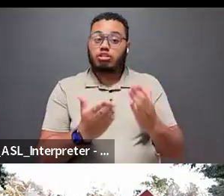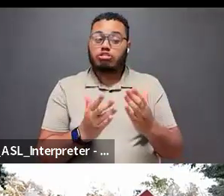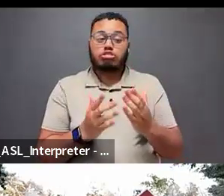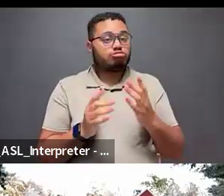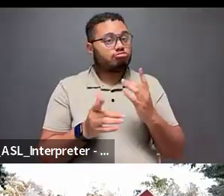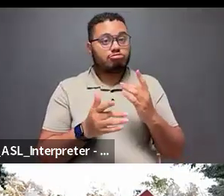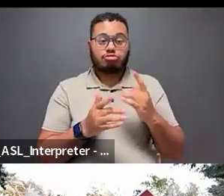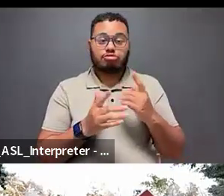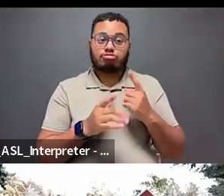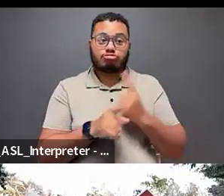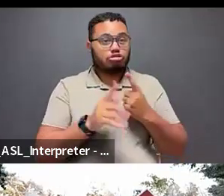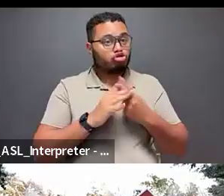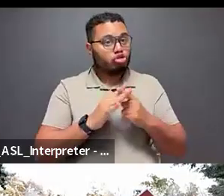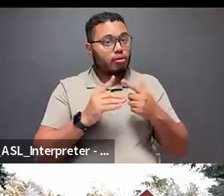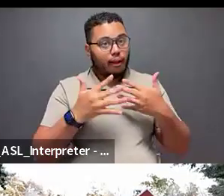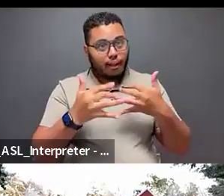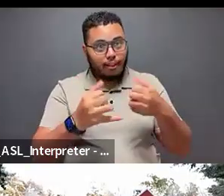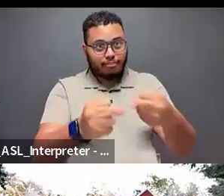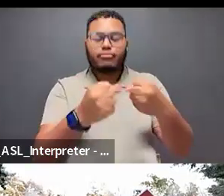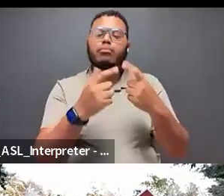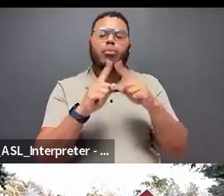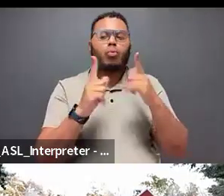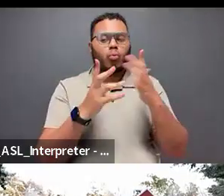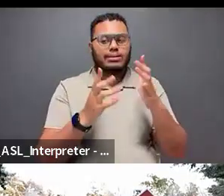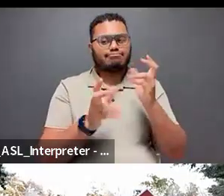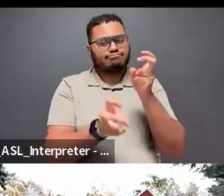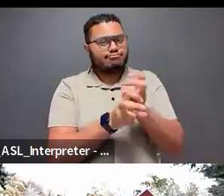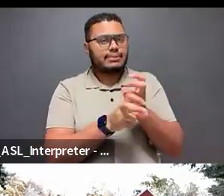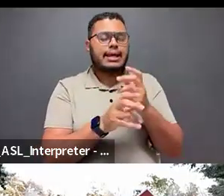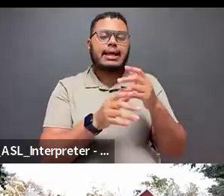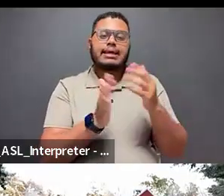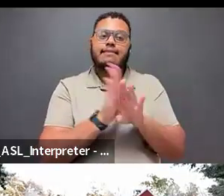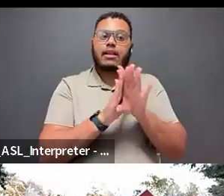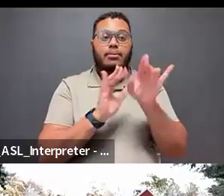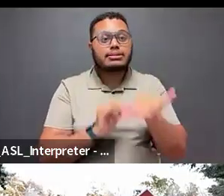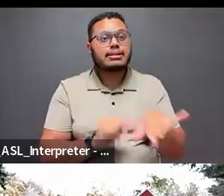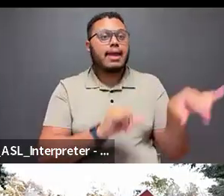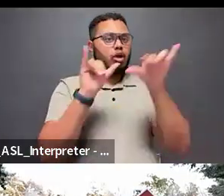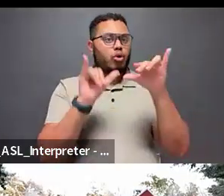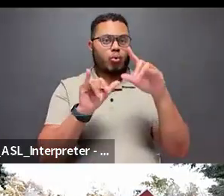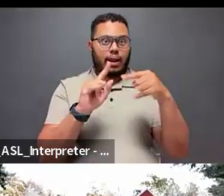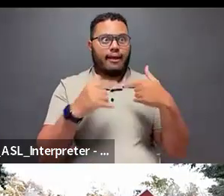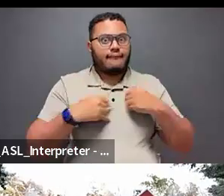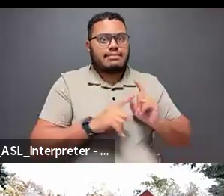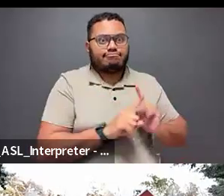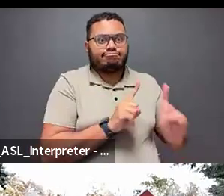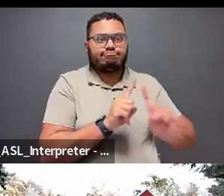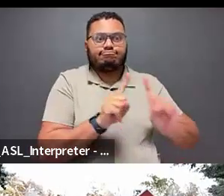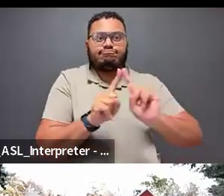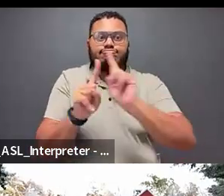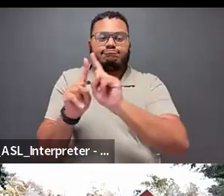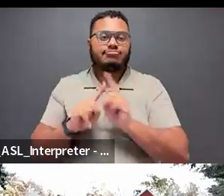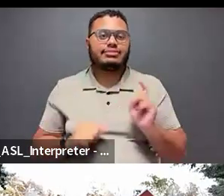think what becomes incredibly difficult is, kind of developing a standard when we have so many different needs there. So